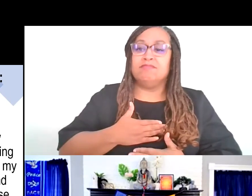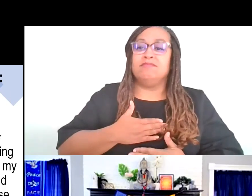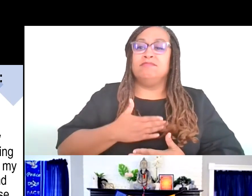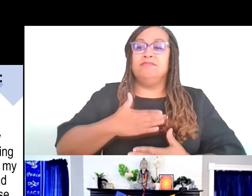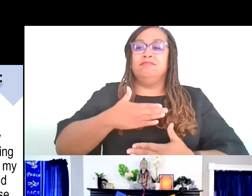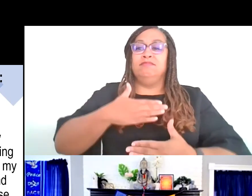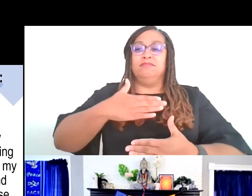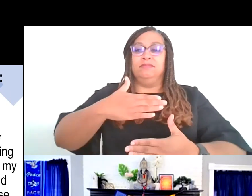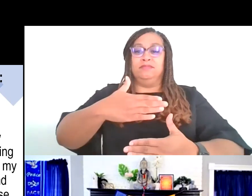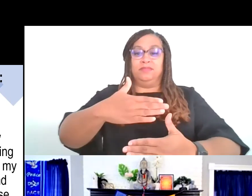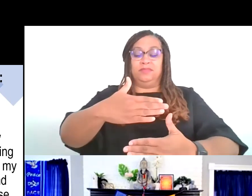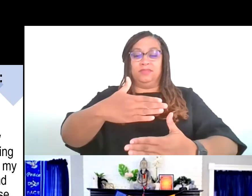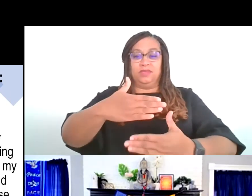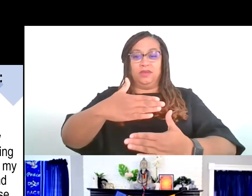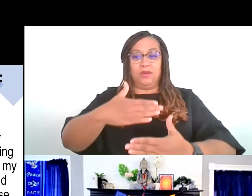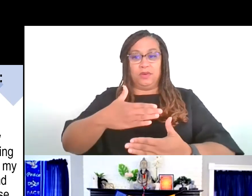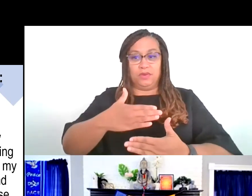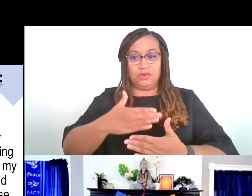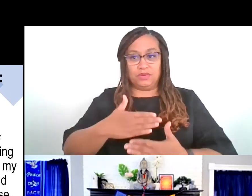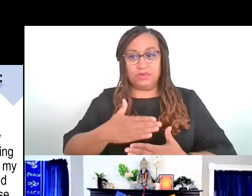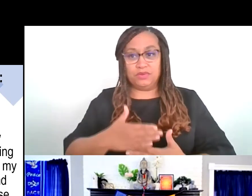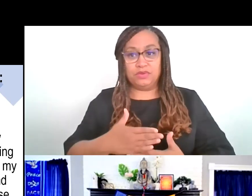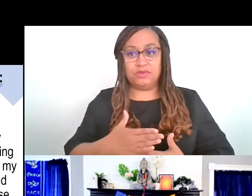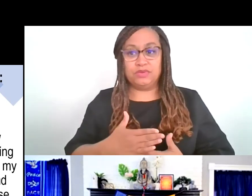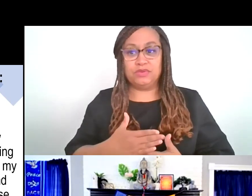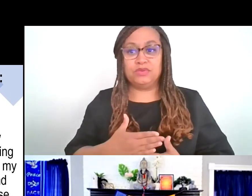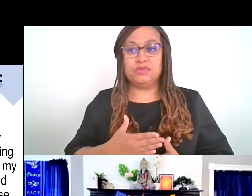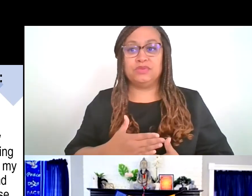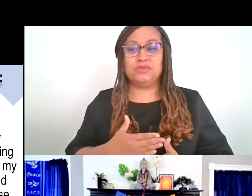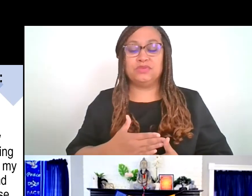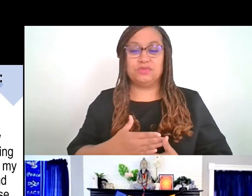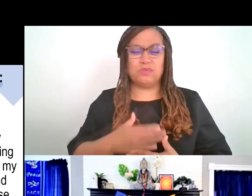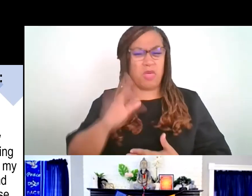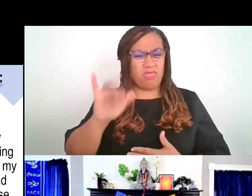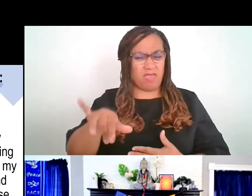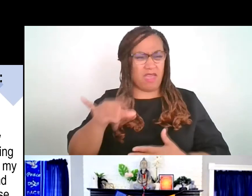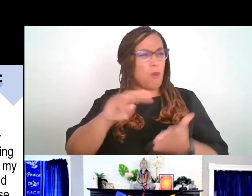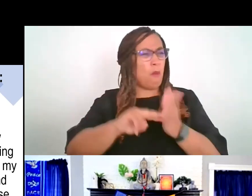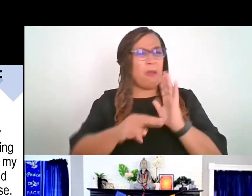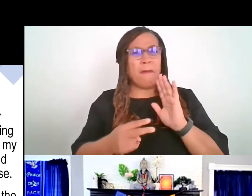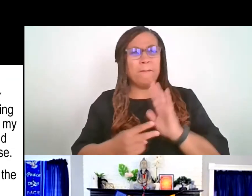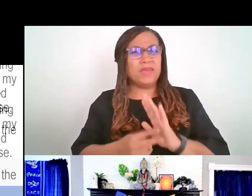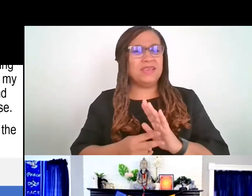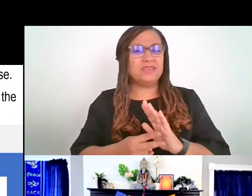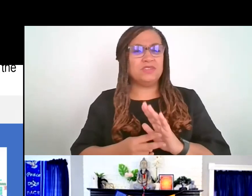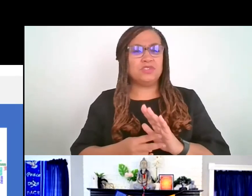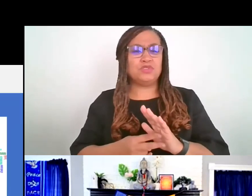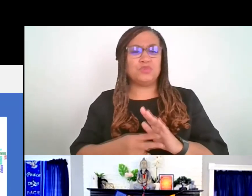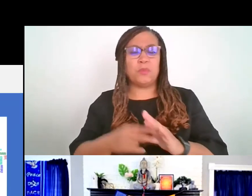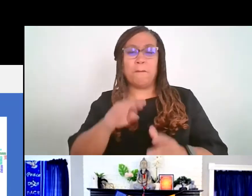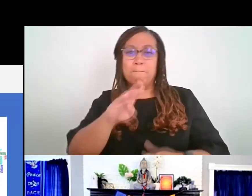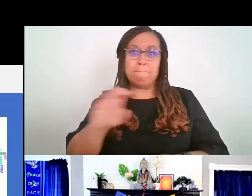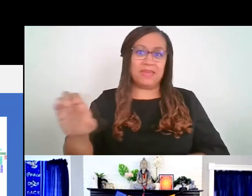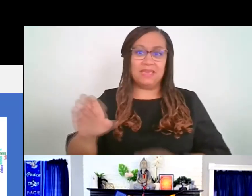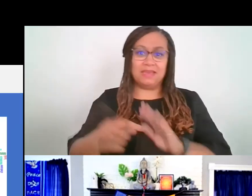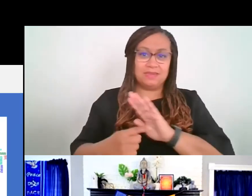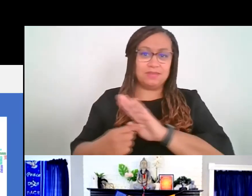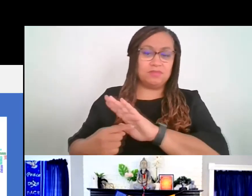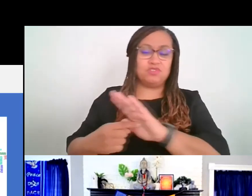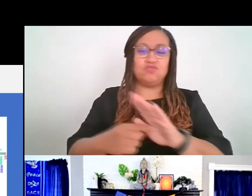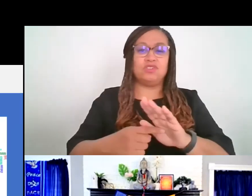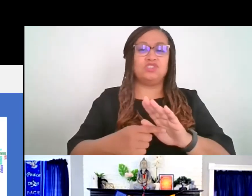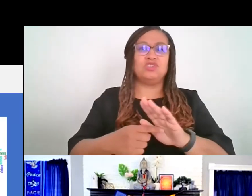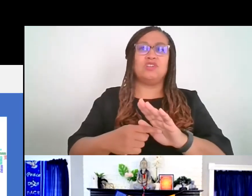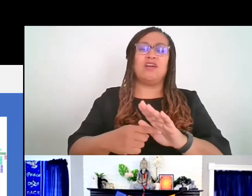Breathe. Breathe in the view. Breathe in the view of what it means to be the very demonstration of the triumphant journey,